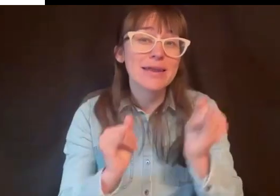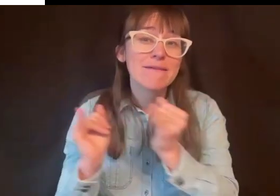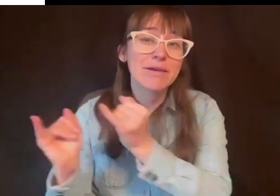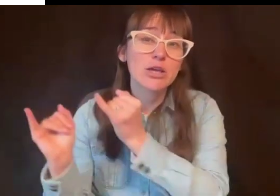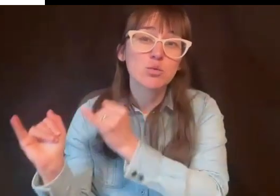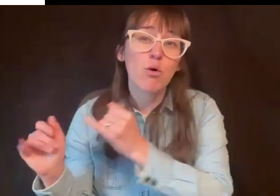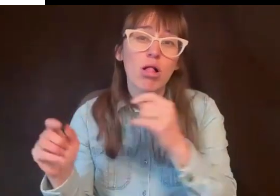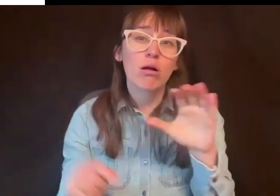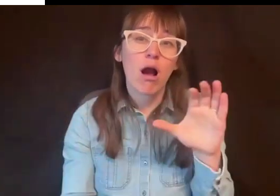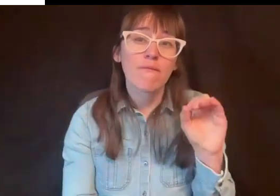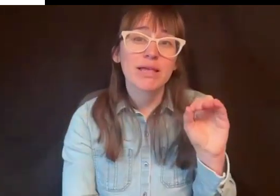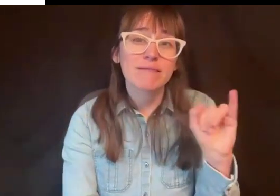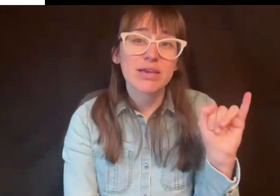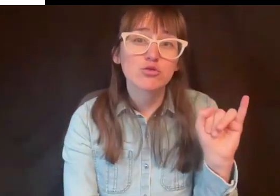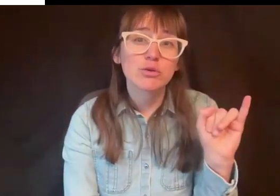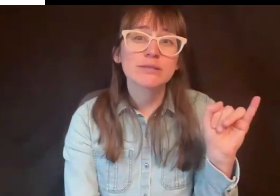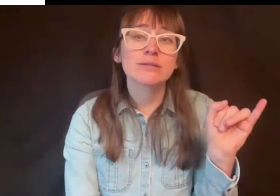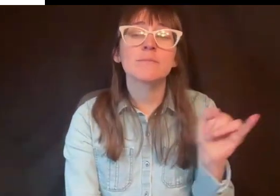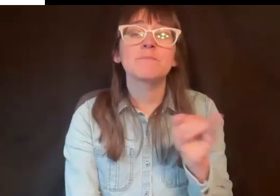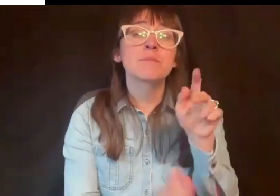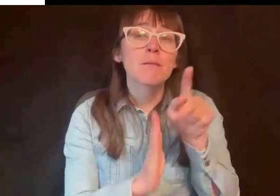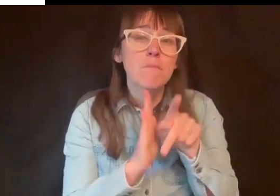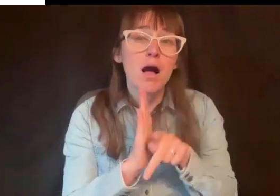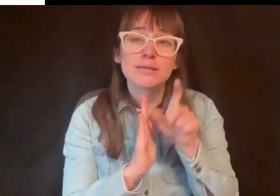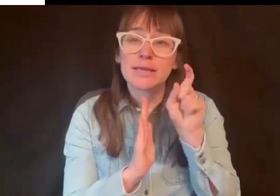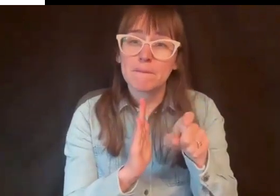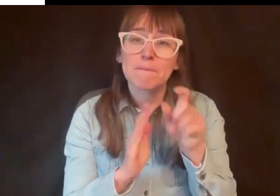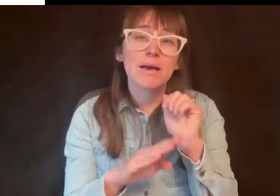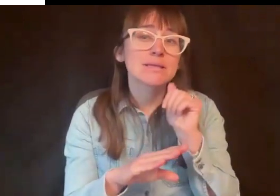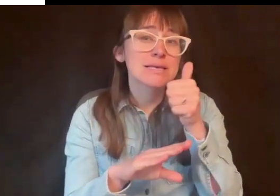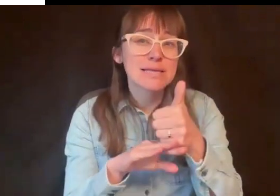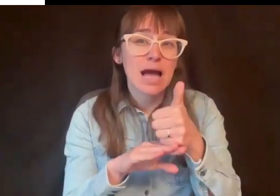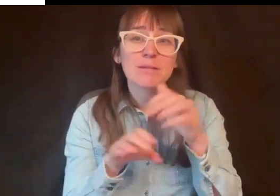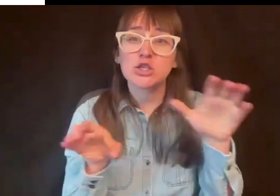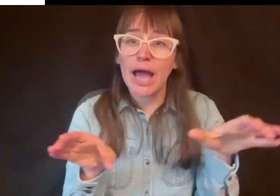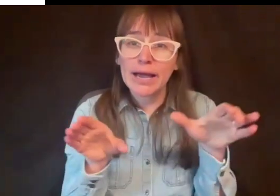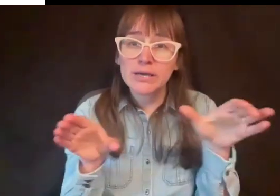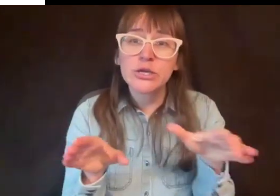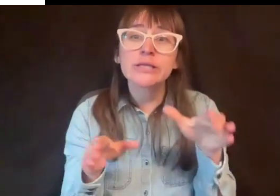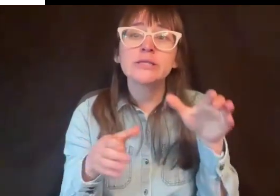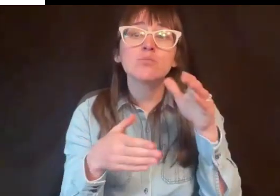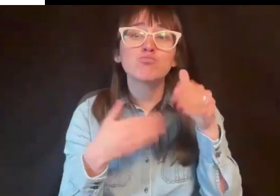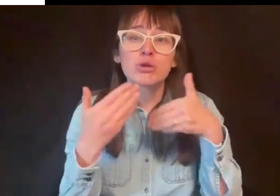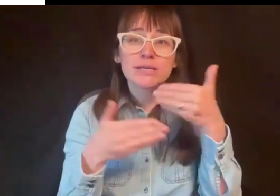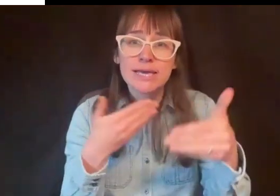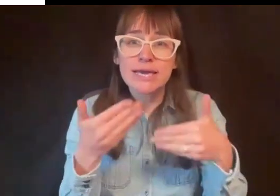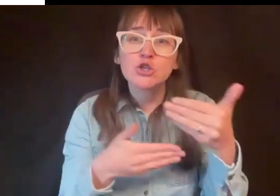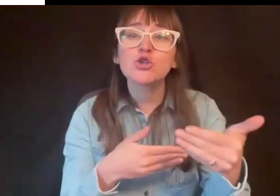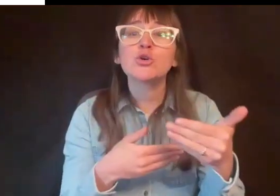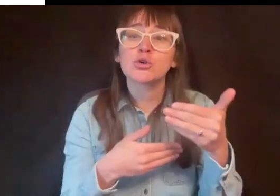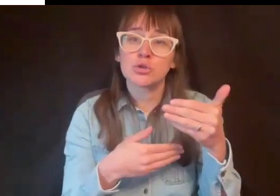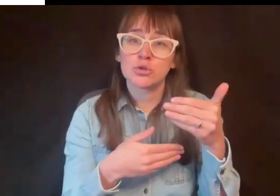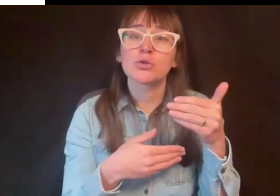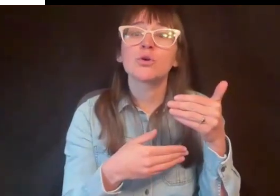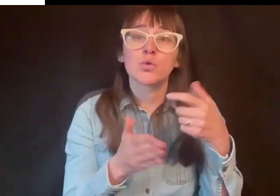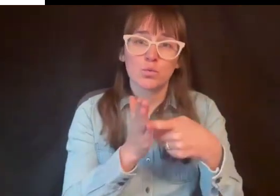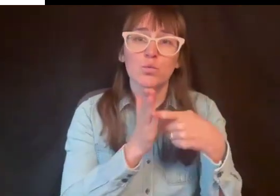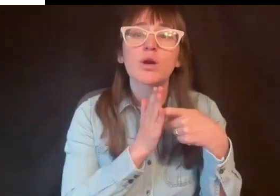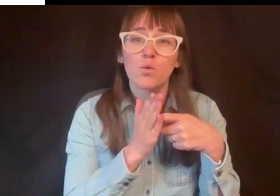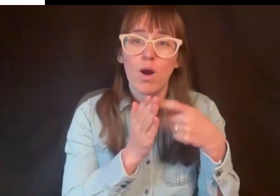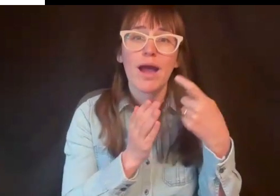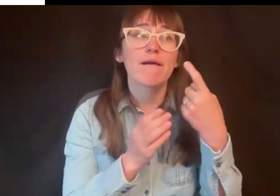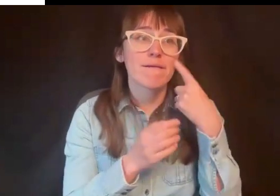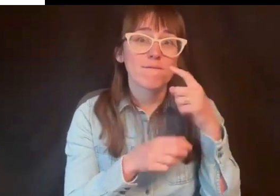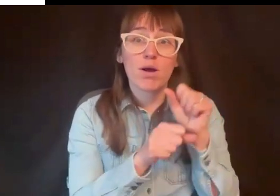individual conflict of interest. The policies must establish the actions and procedures that AAA will require